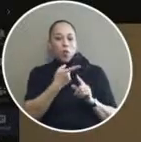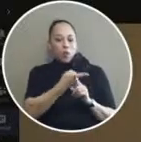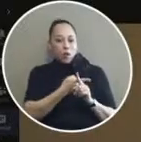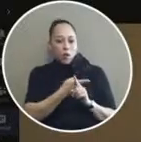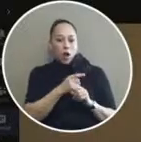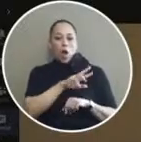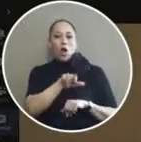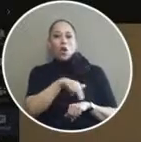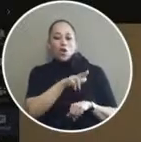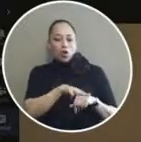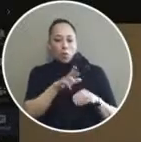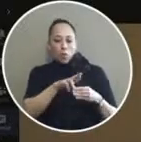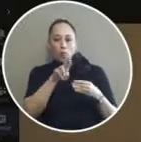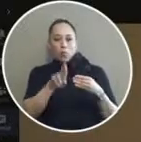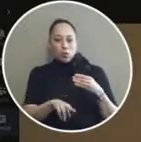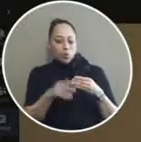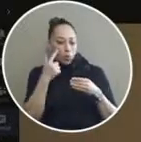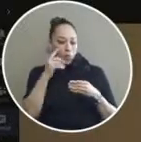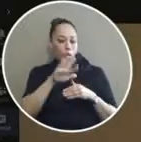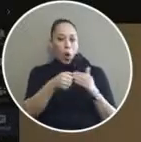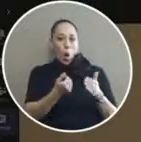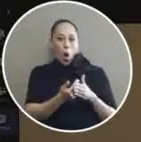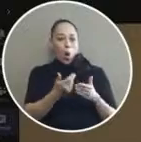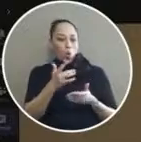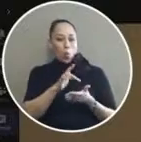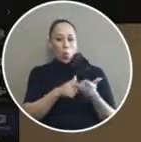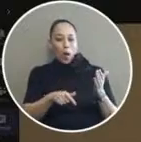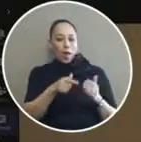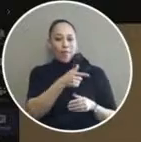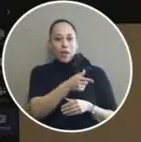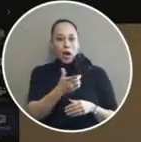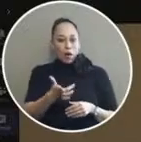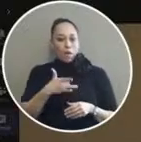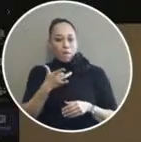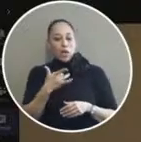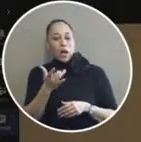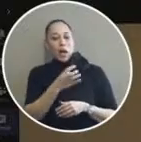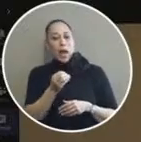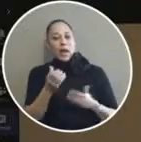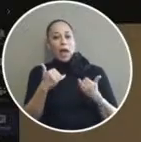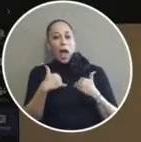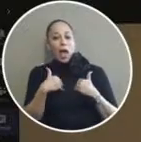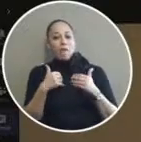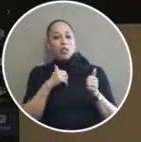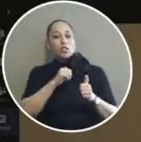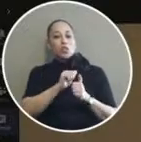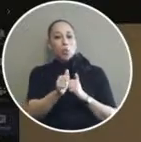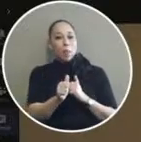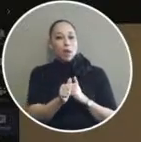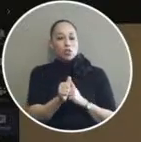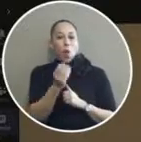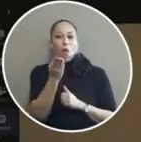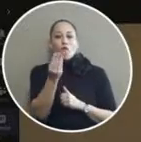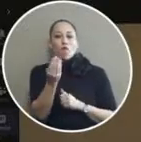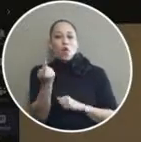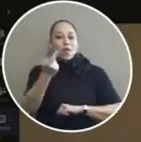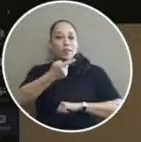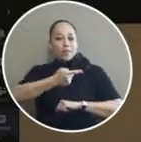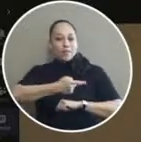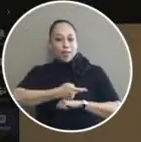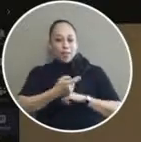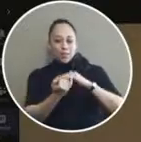having almost resolved all the symptoms, and having to pass 14 days